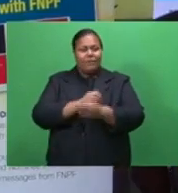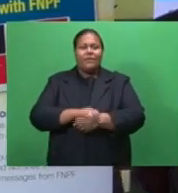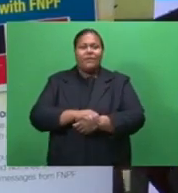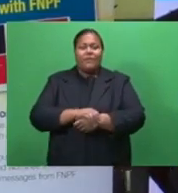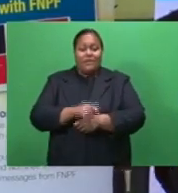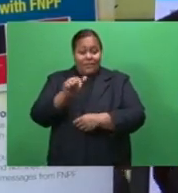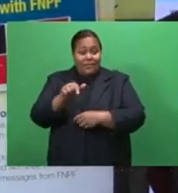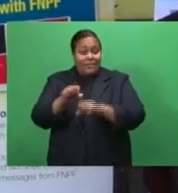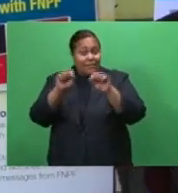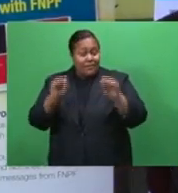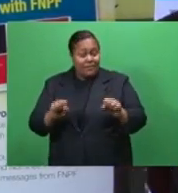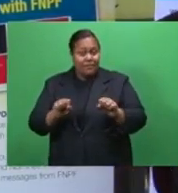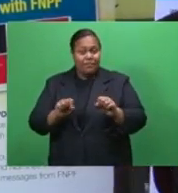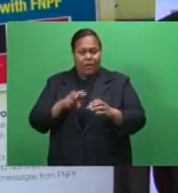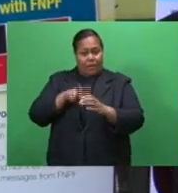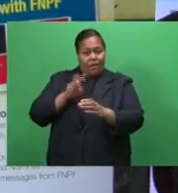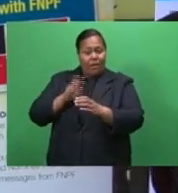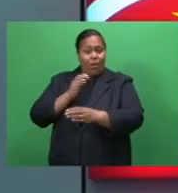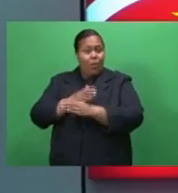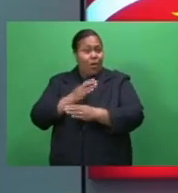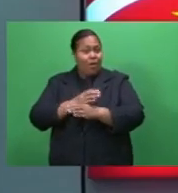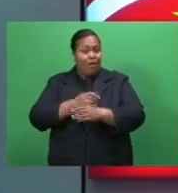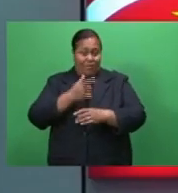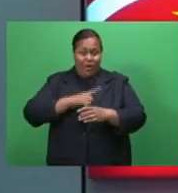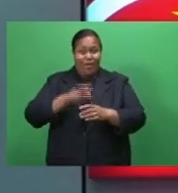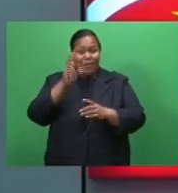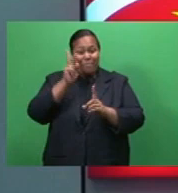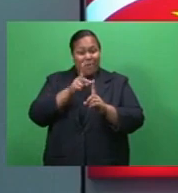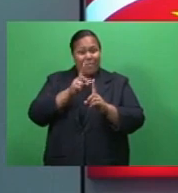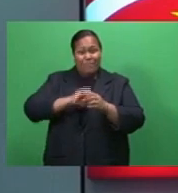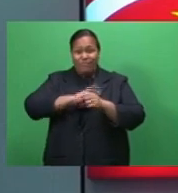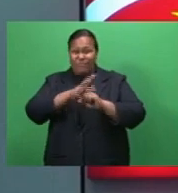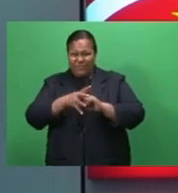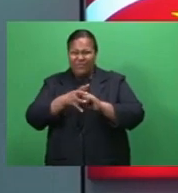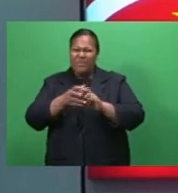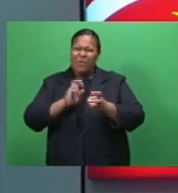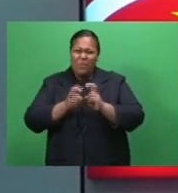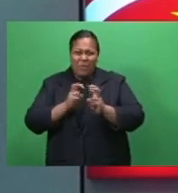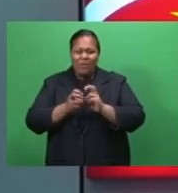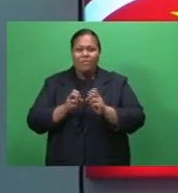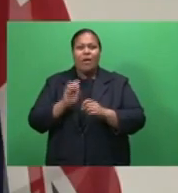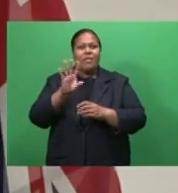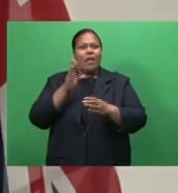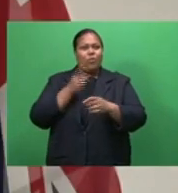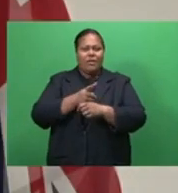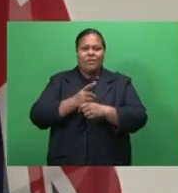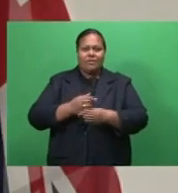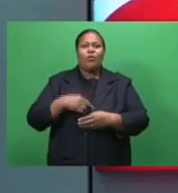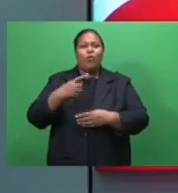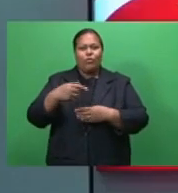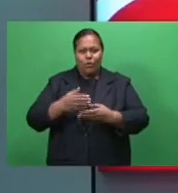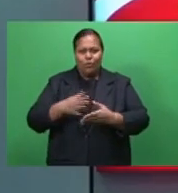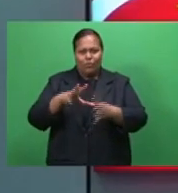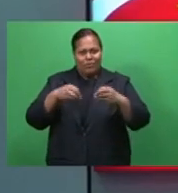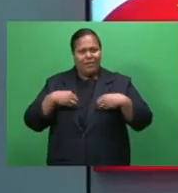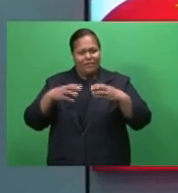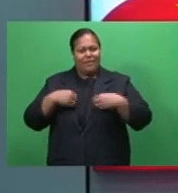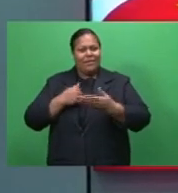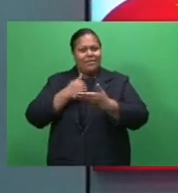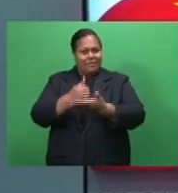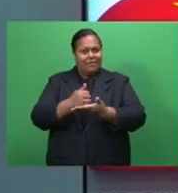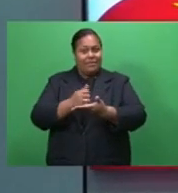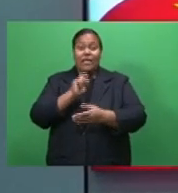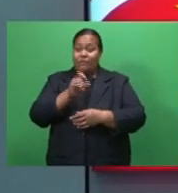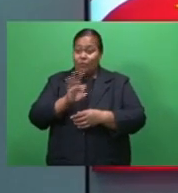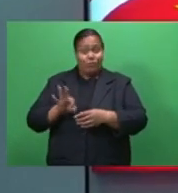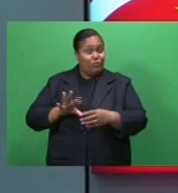left jobless due to COVID-19 will continue to receive assistance over a 10-week period. Those who have not withdrawn at all, they